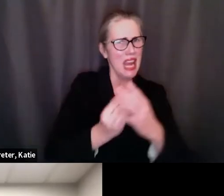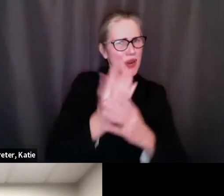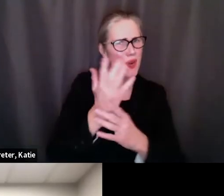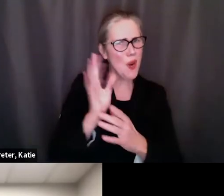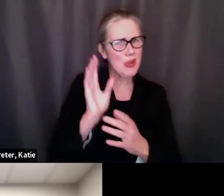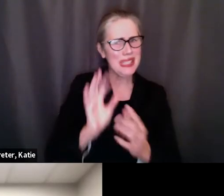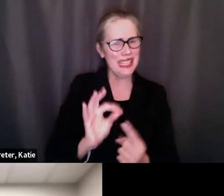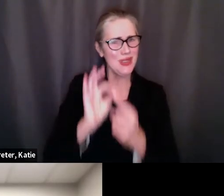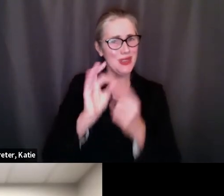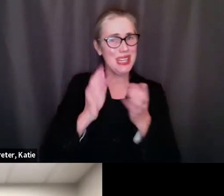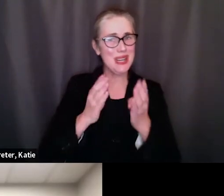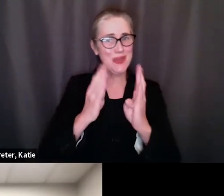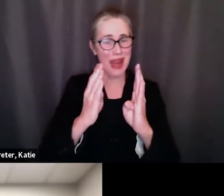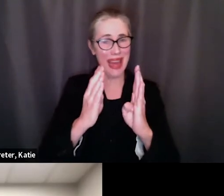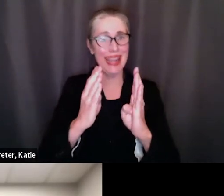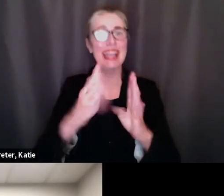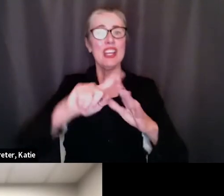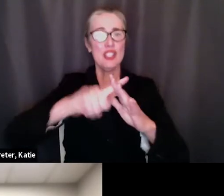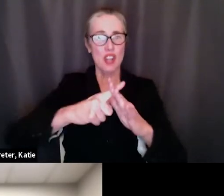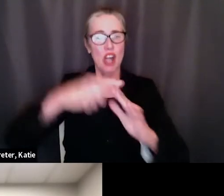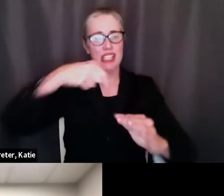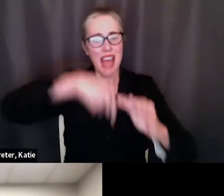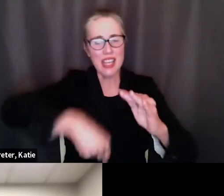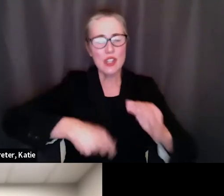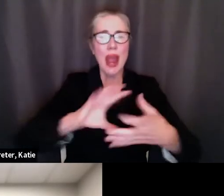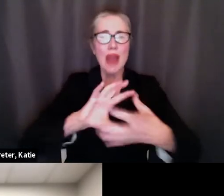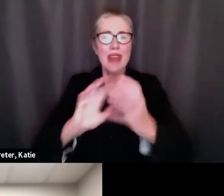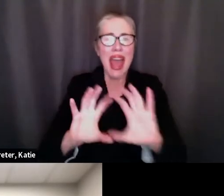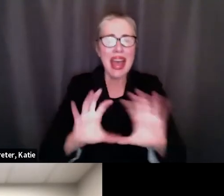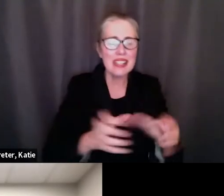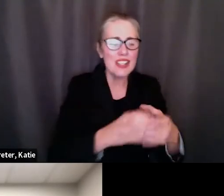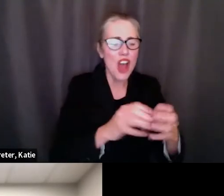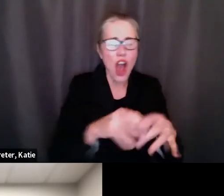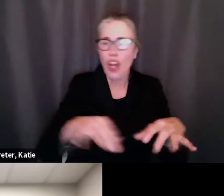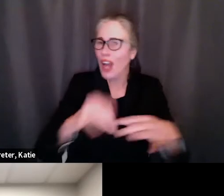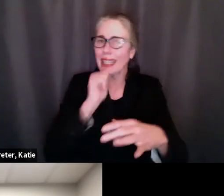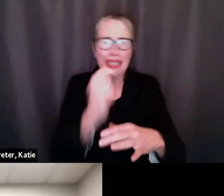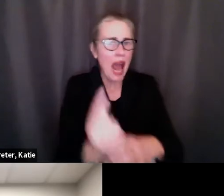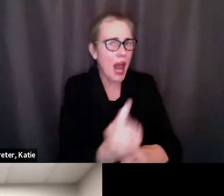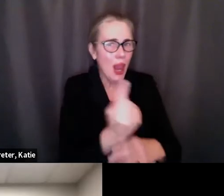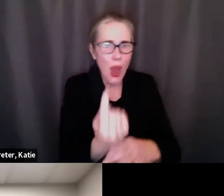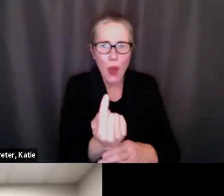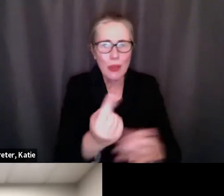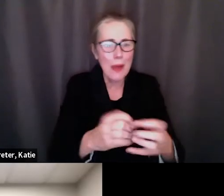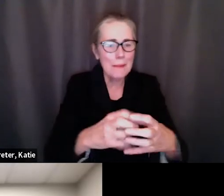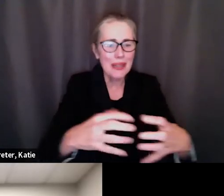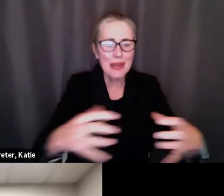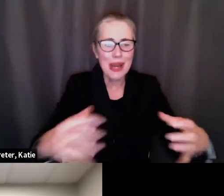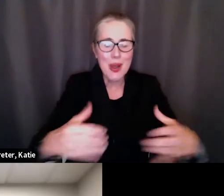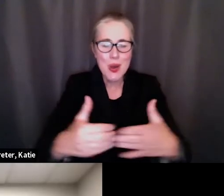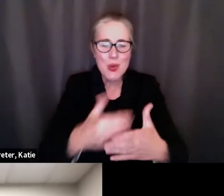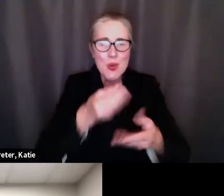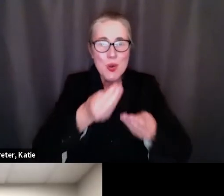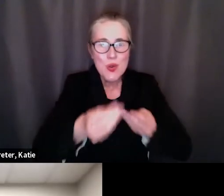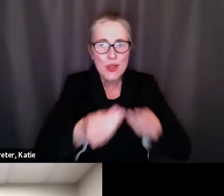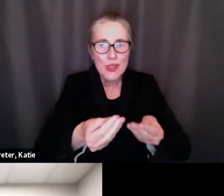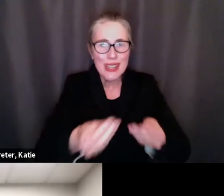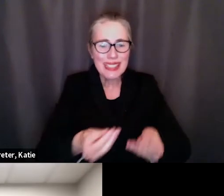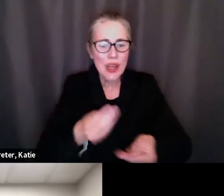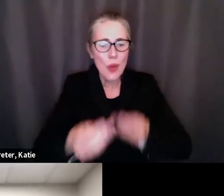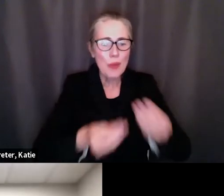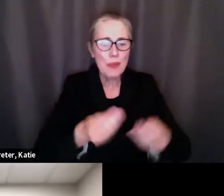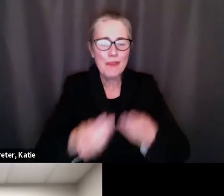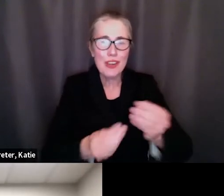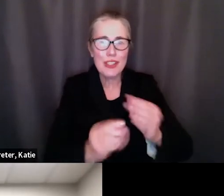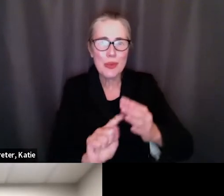system grows as an underground colony the plants do not grow alone strong vital nutrients that eventually produce above